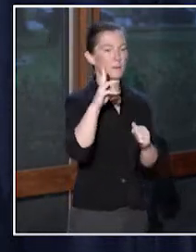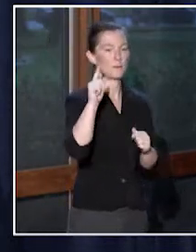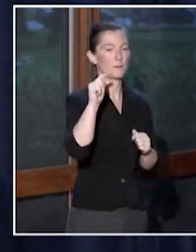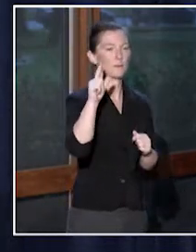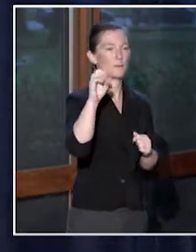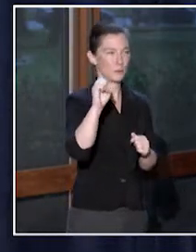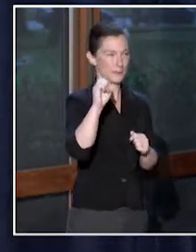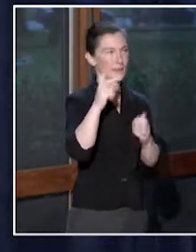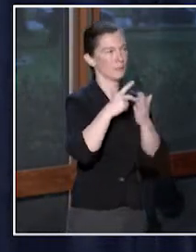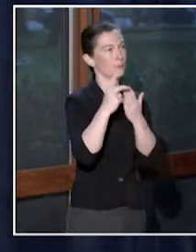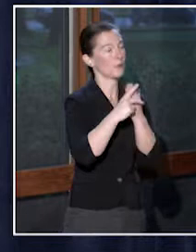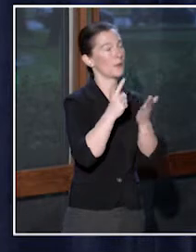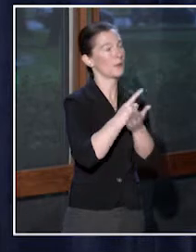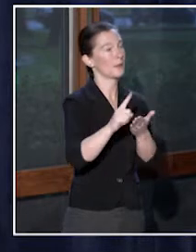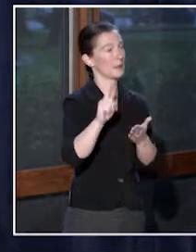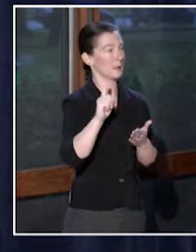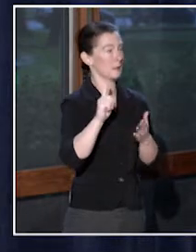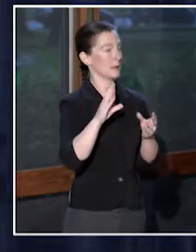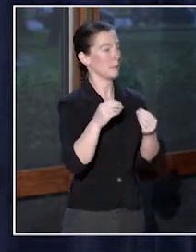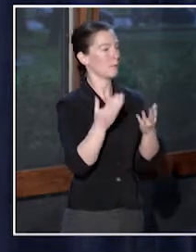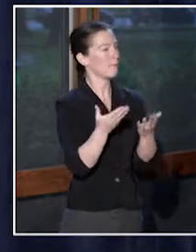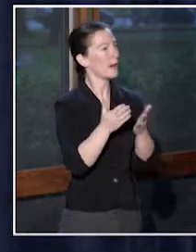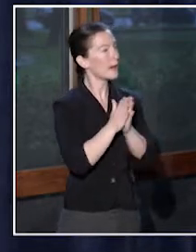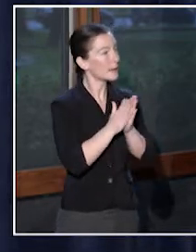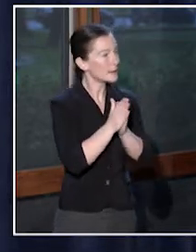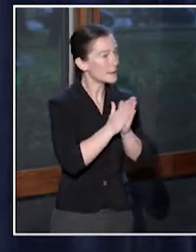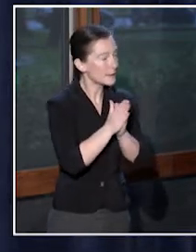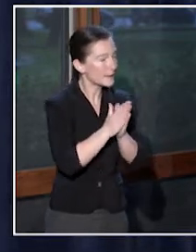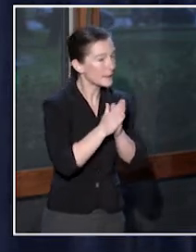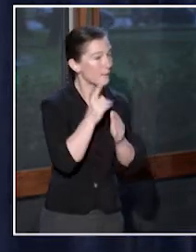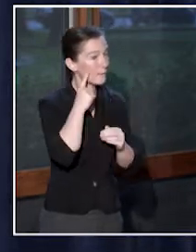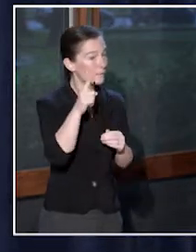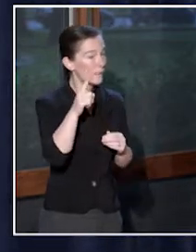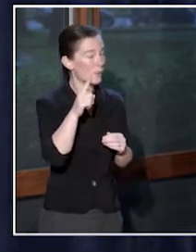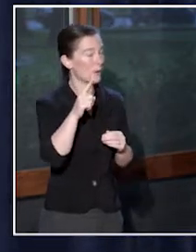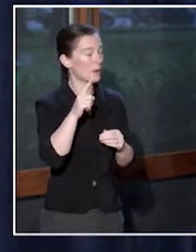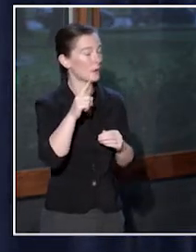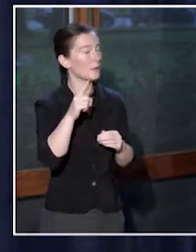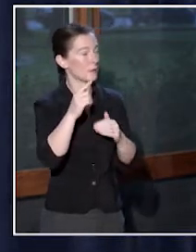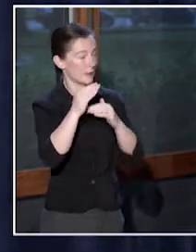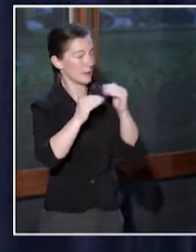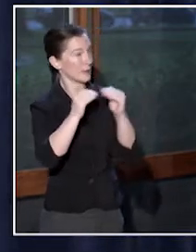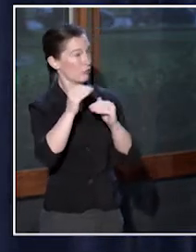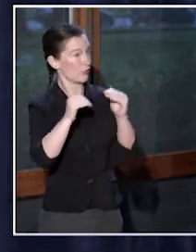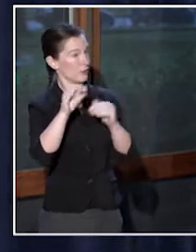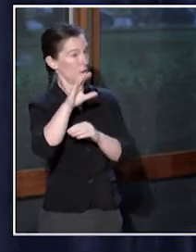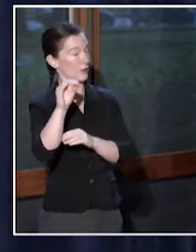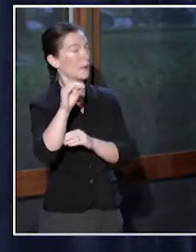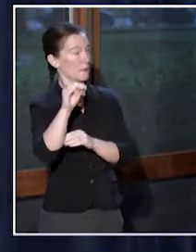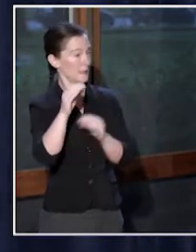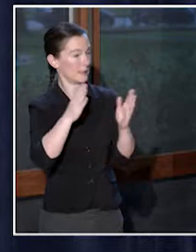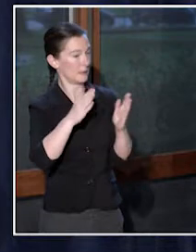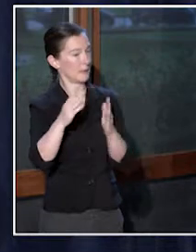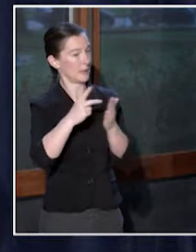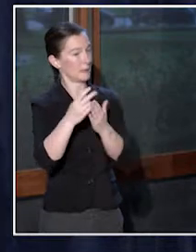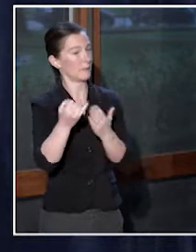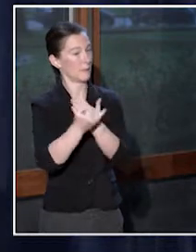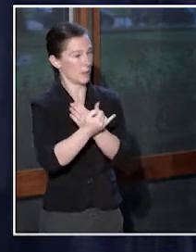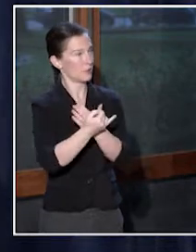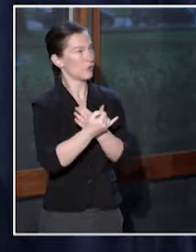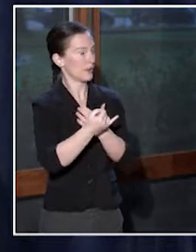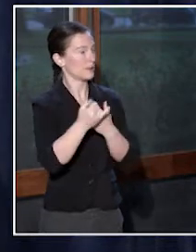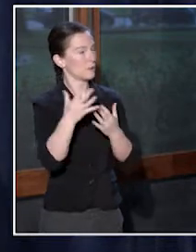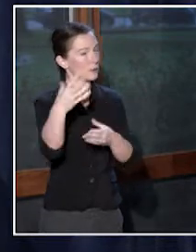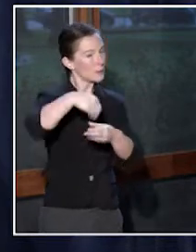incentivized those with market-rate developments in the pipeline to include affordable housing units in their project so that we can move more quickly to